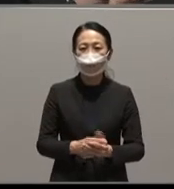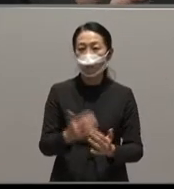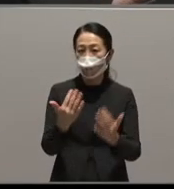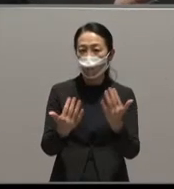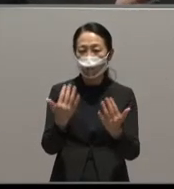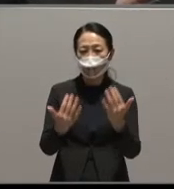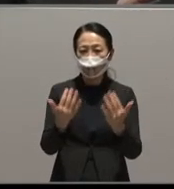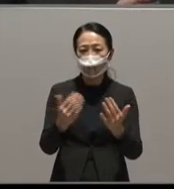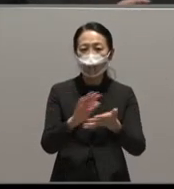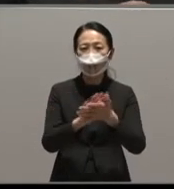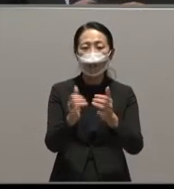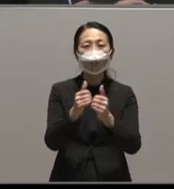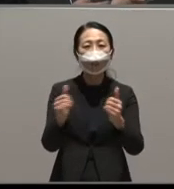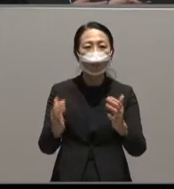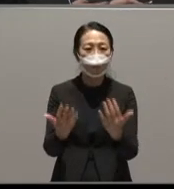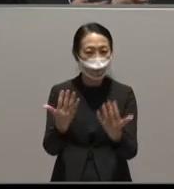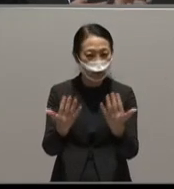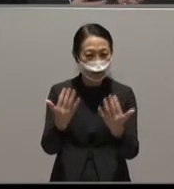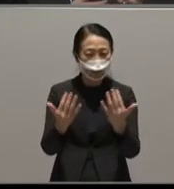Regional Forest.